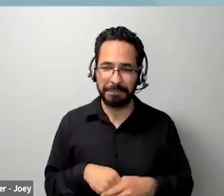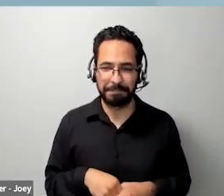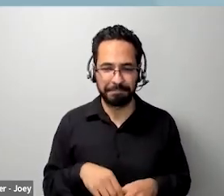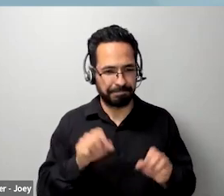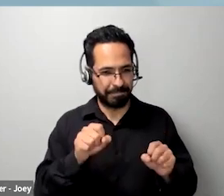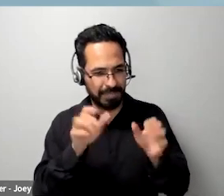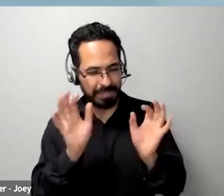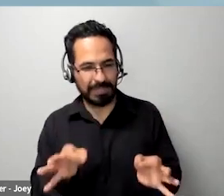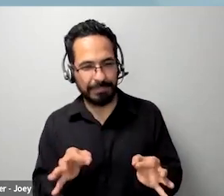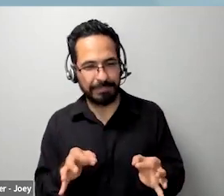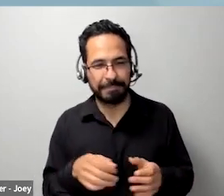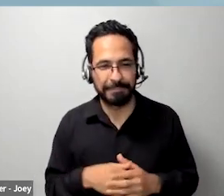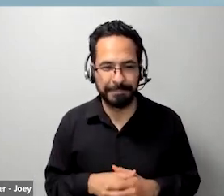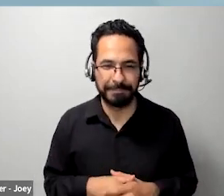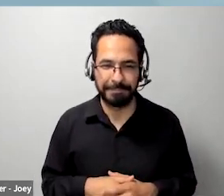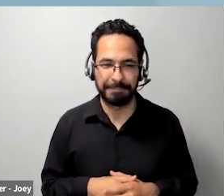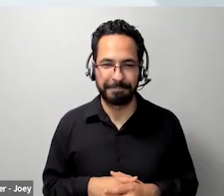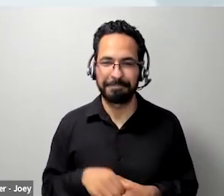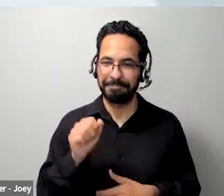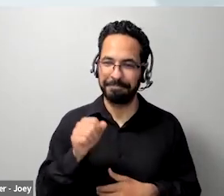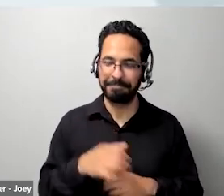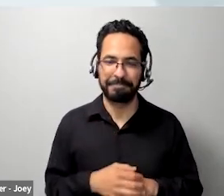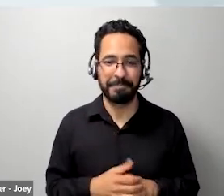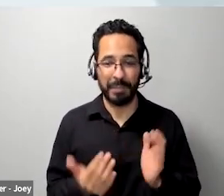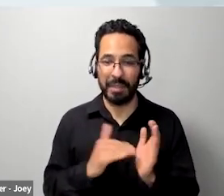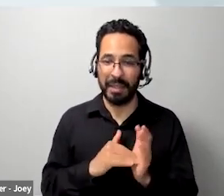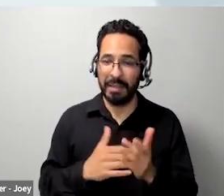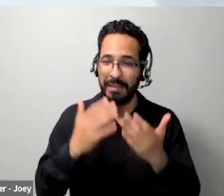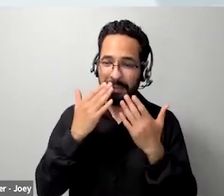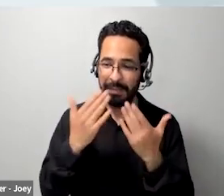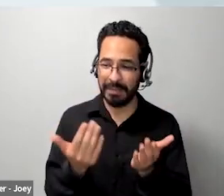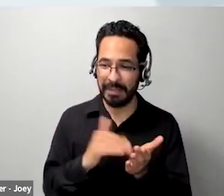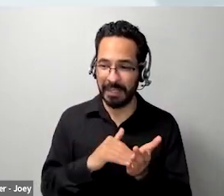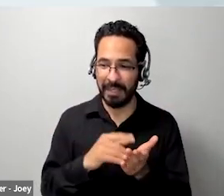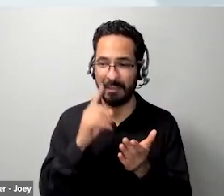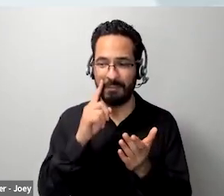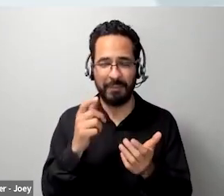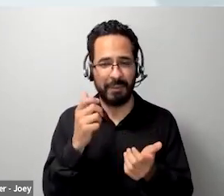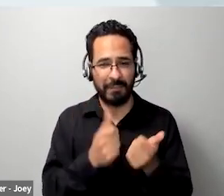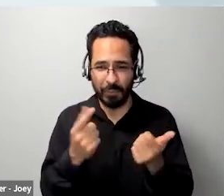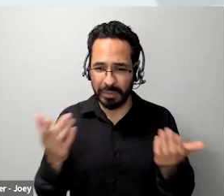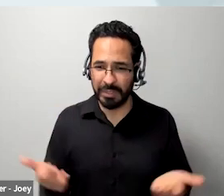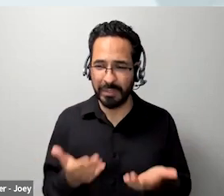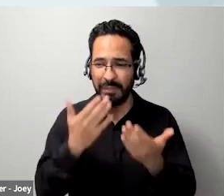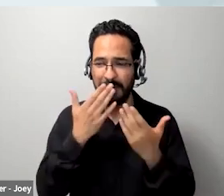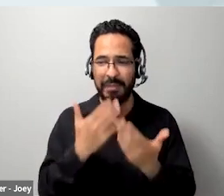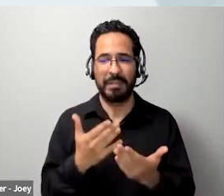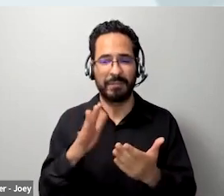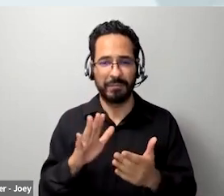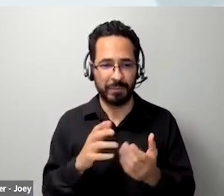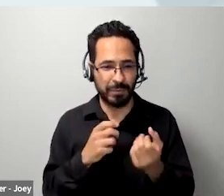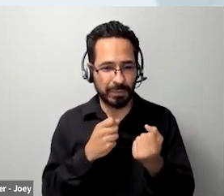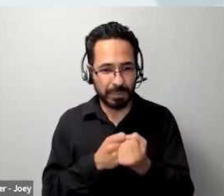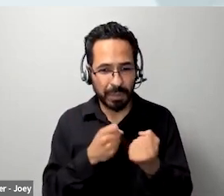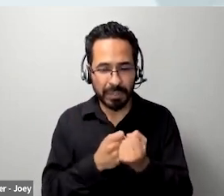Yes, absolutely. Yeah. And so again, thanks to everyone for being here. Thanks to all of our sponsors, all of our